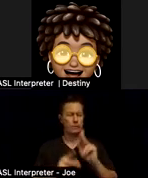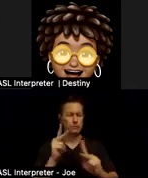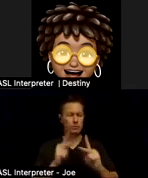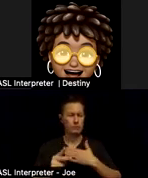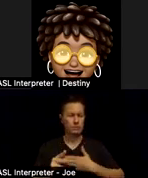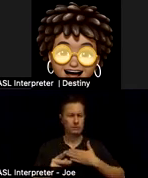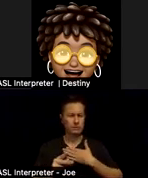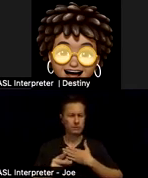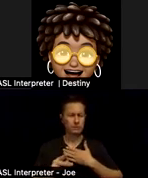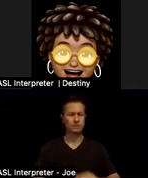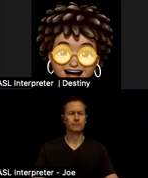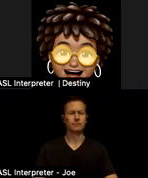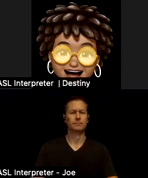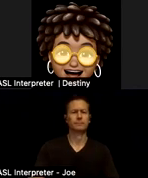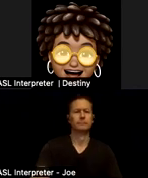Complete.